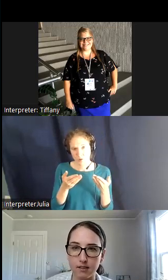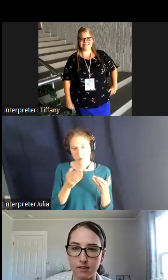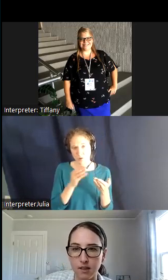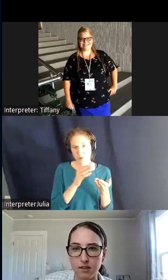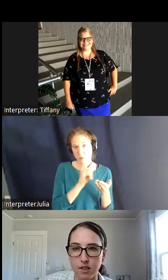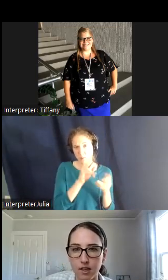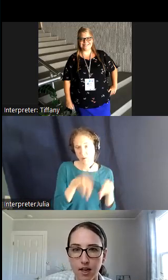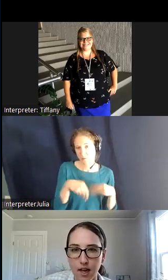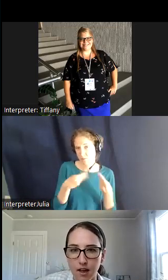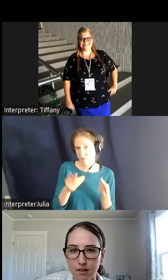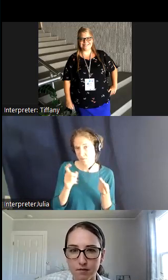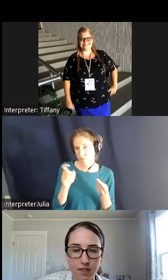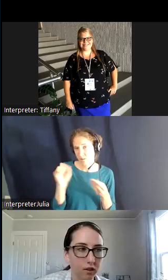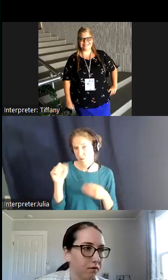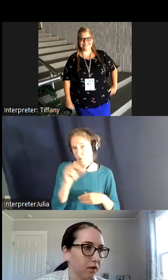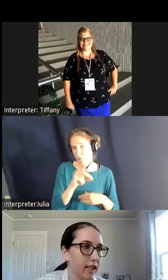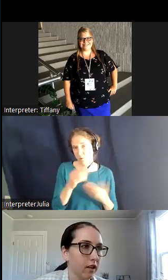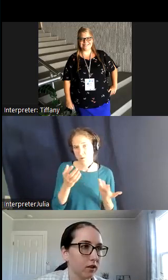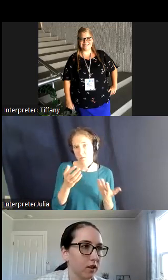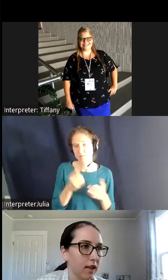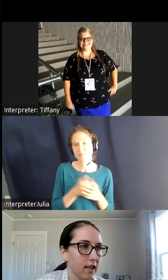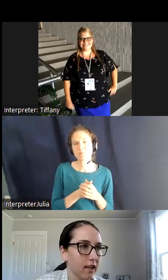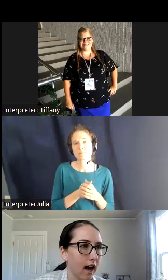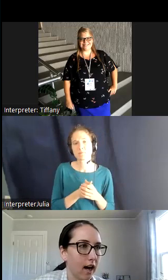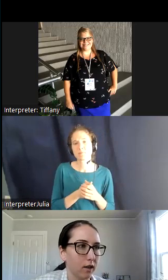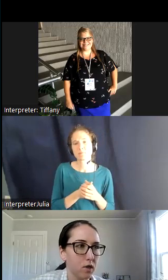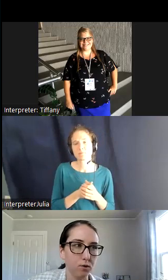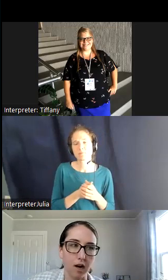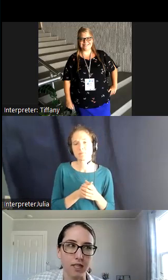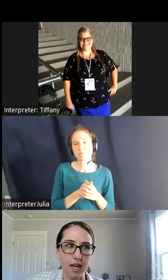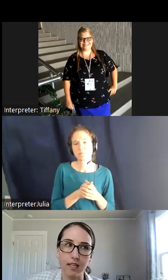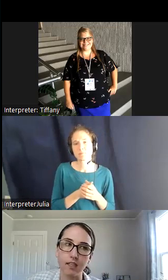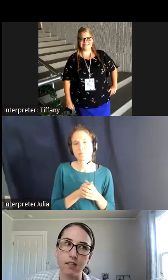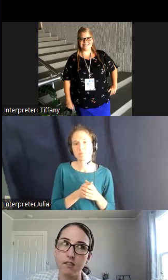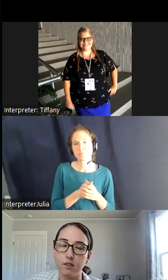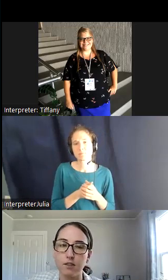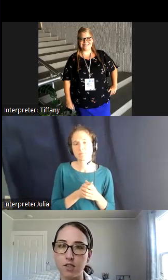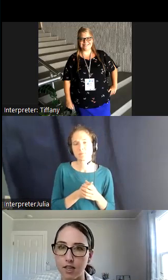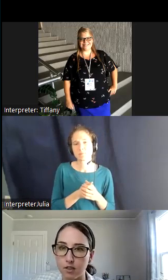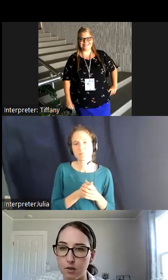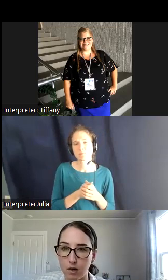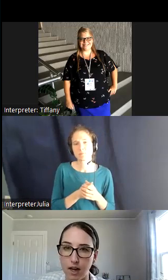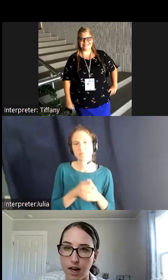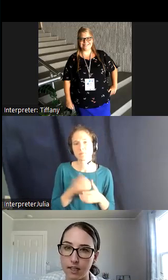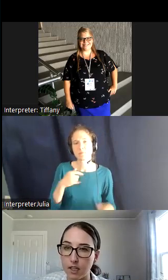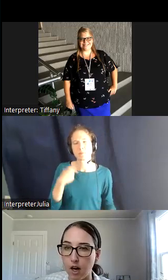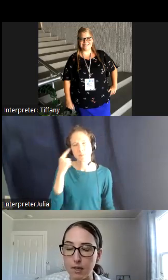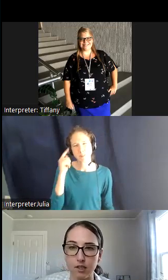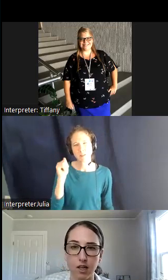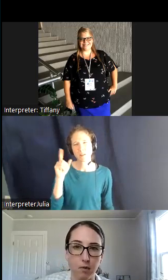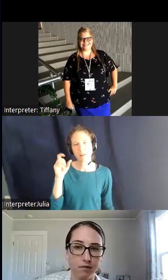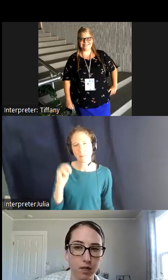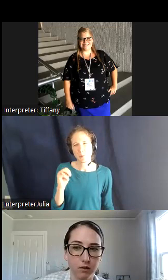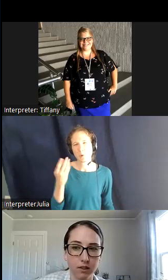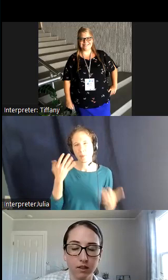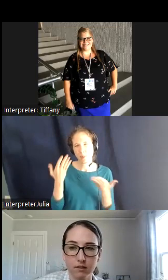like that. Feel free also, I think, Adam, you dropped that into the chat. So if you want to add any comments